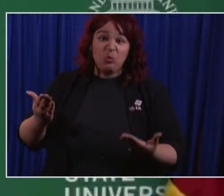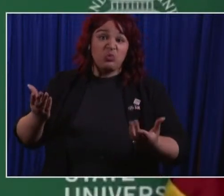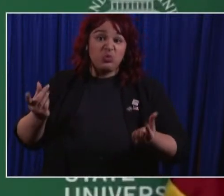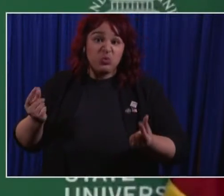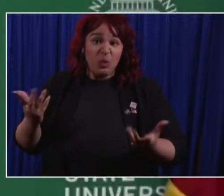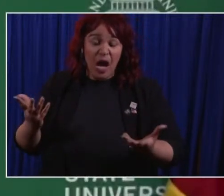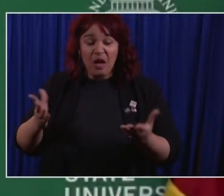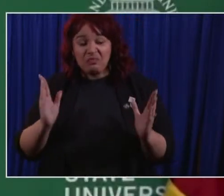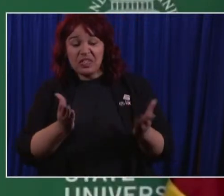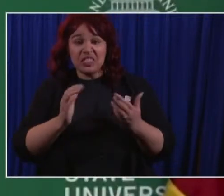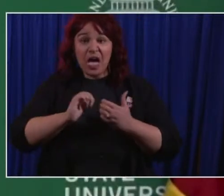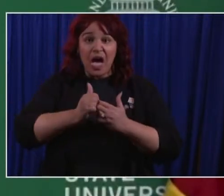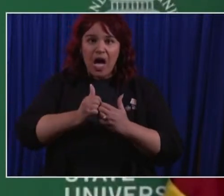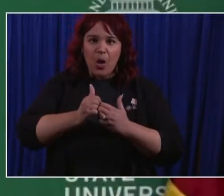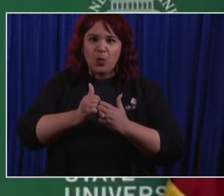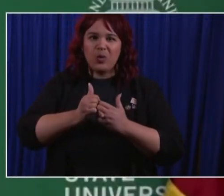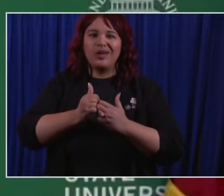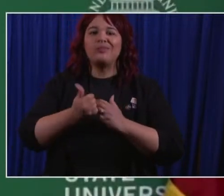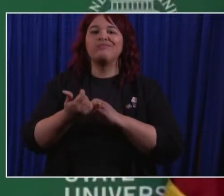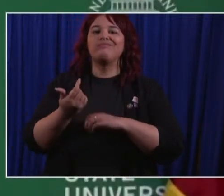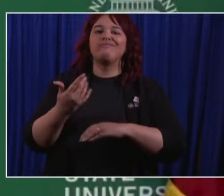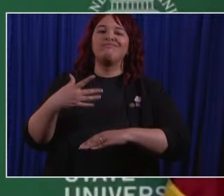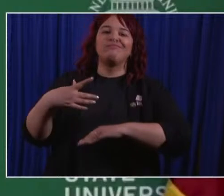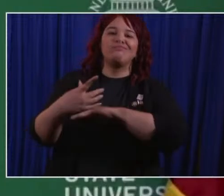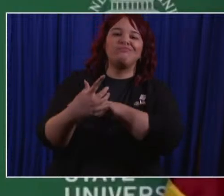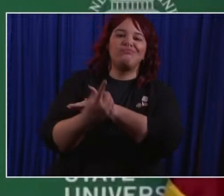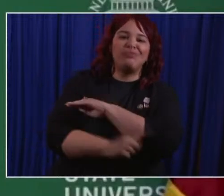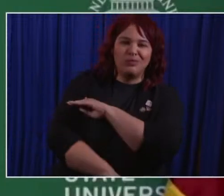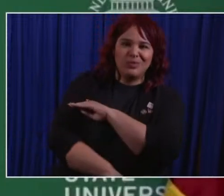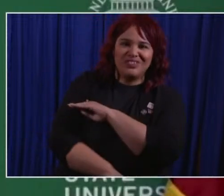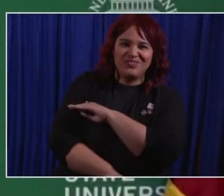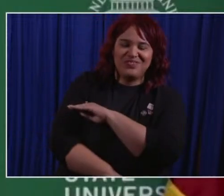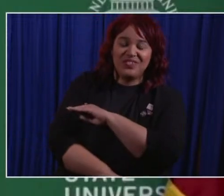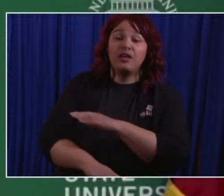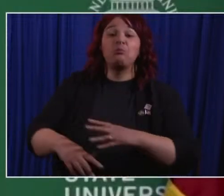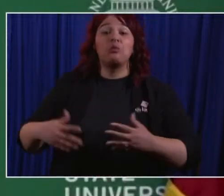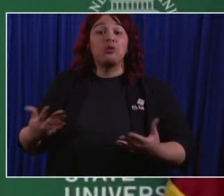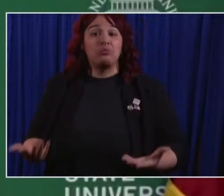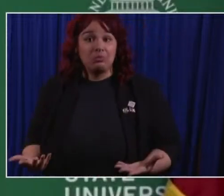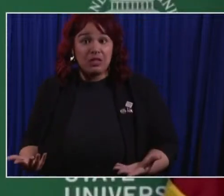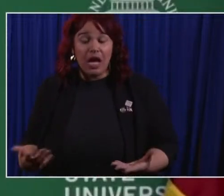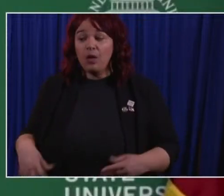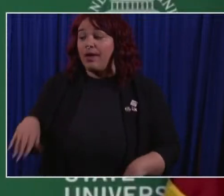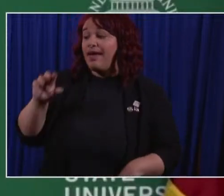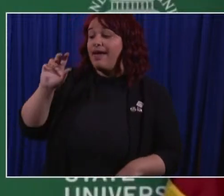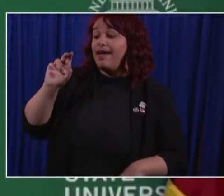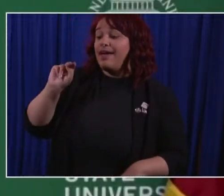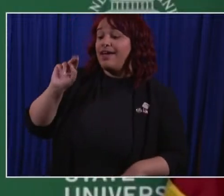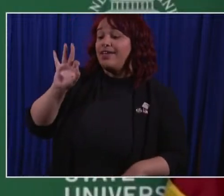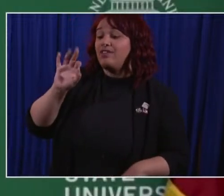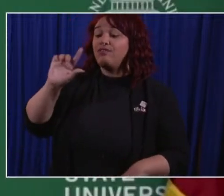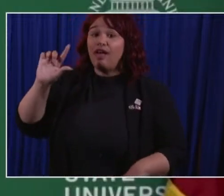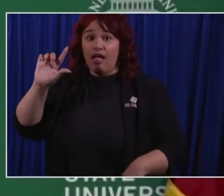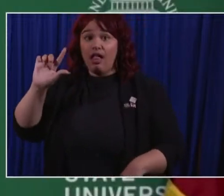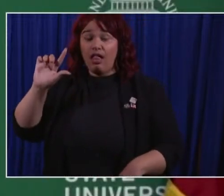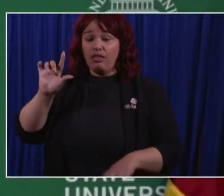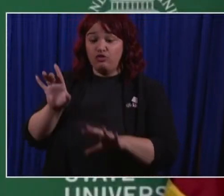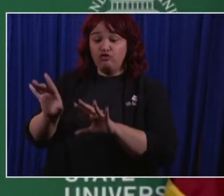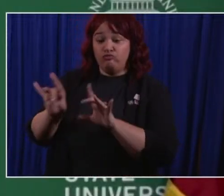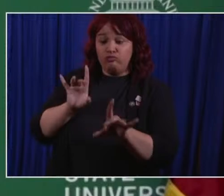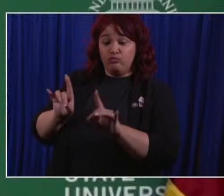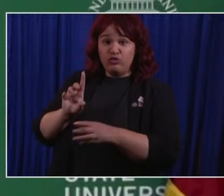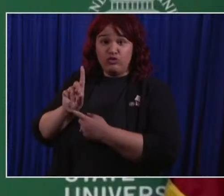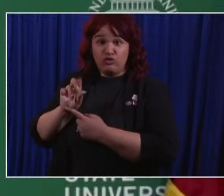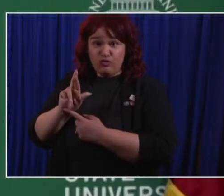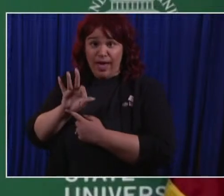two sections of the NFL draft in town. There's the NFL draft experience, then there's the actual draft itself. And you cannot go